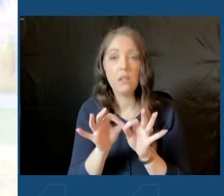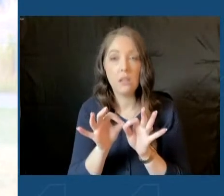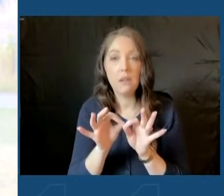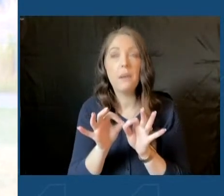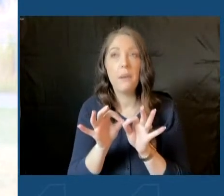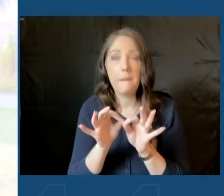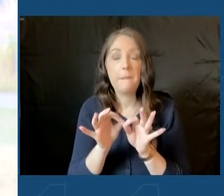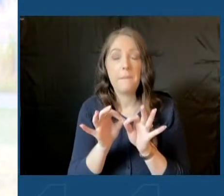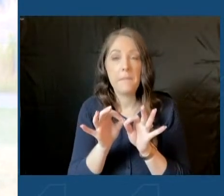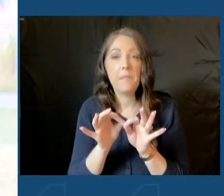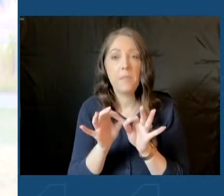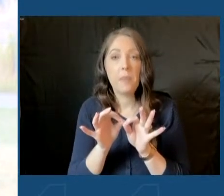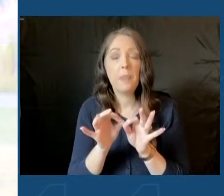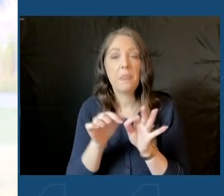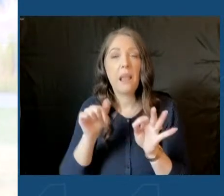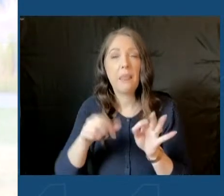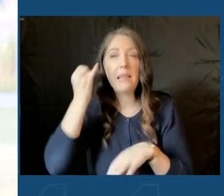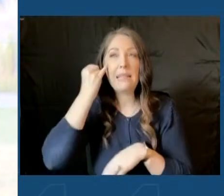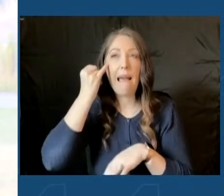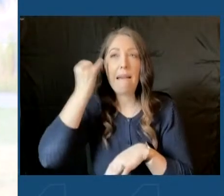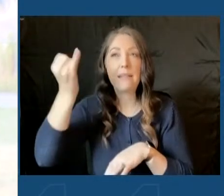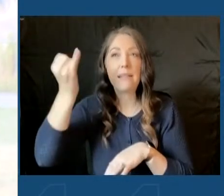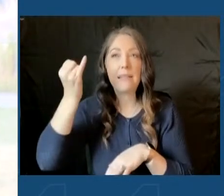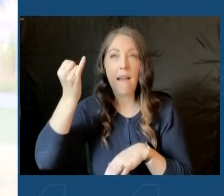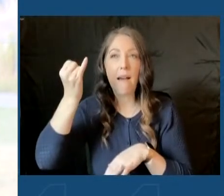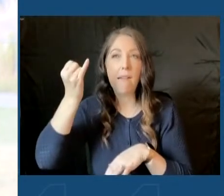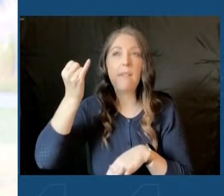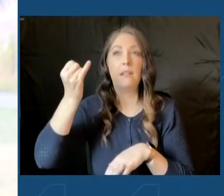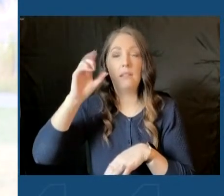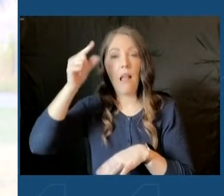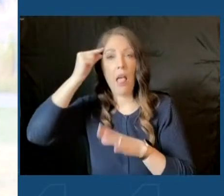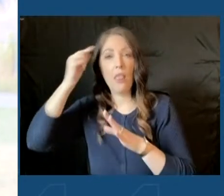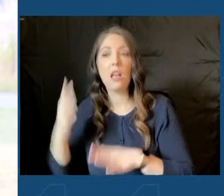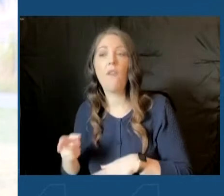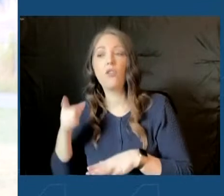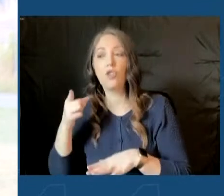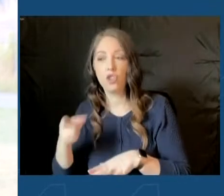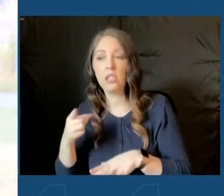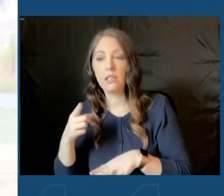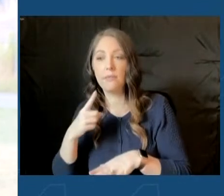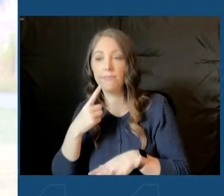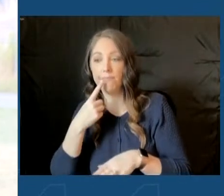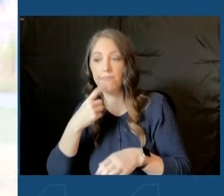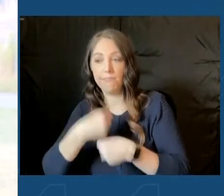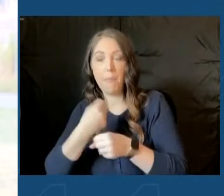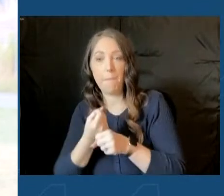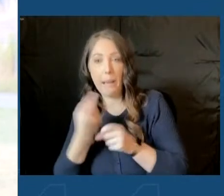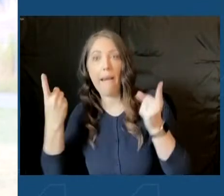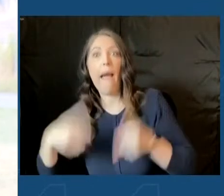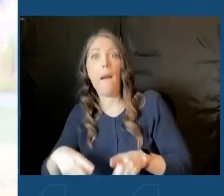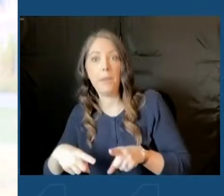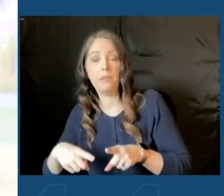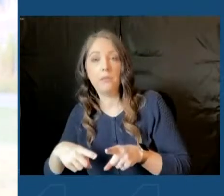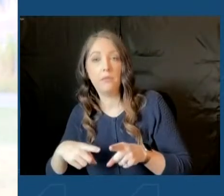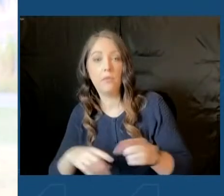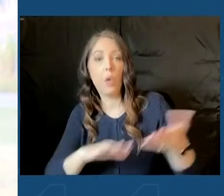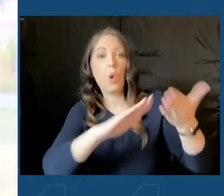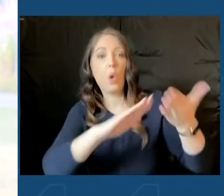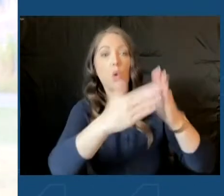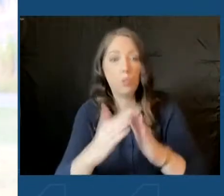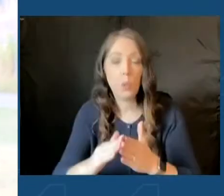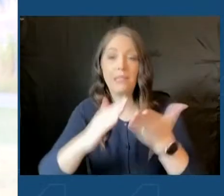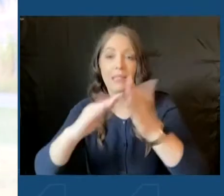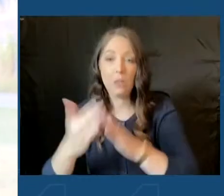this notion that the governor is executing statewide, truly reconnecting communities in